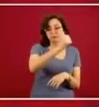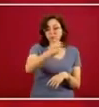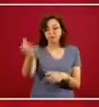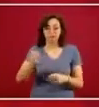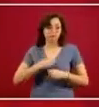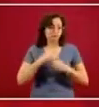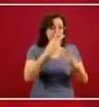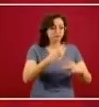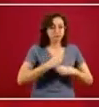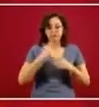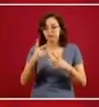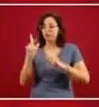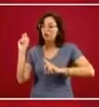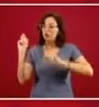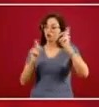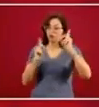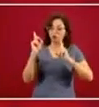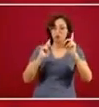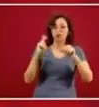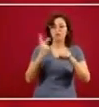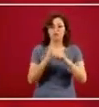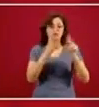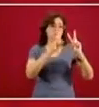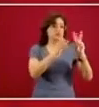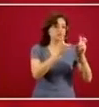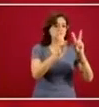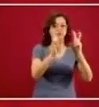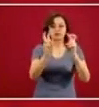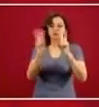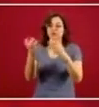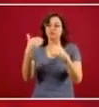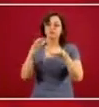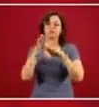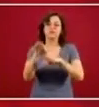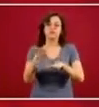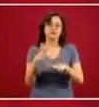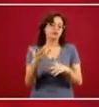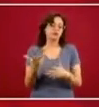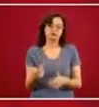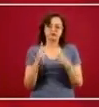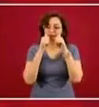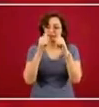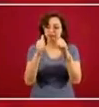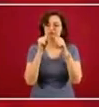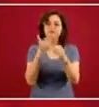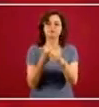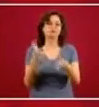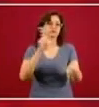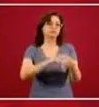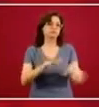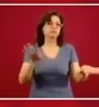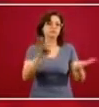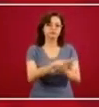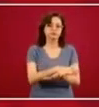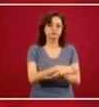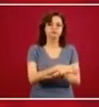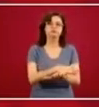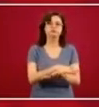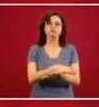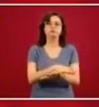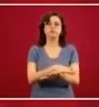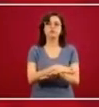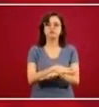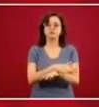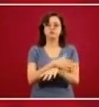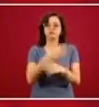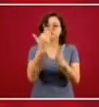and it helped because one each of the governors were able to express their concerns and